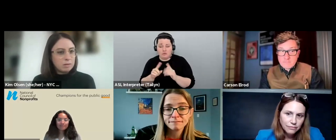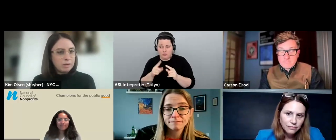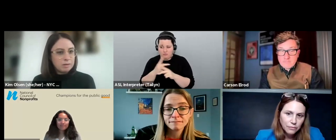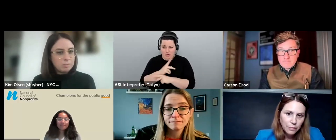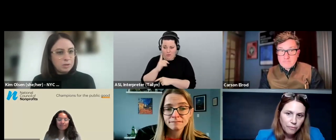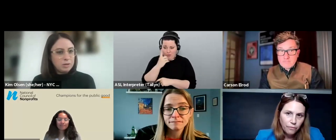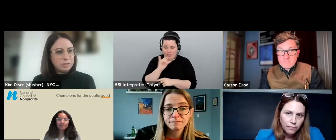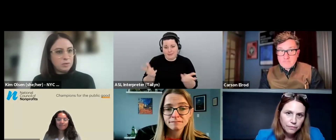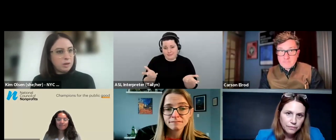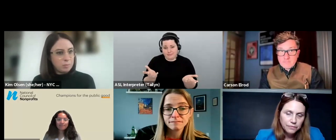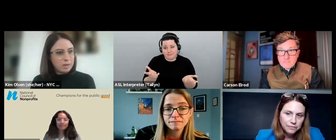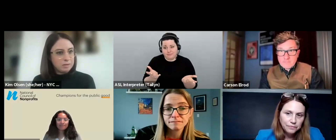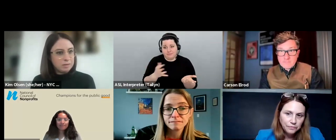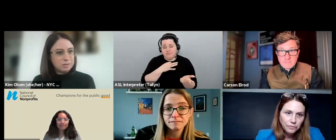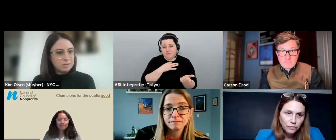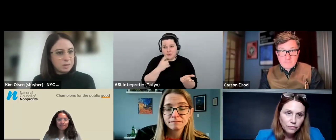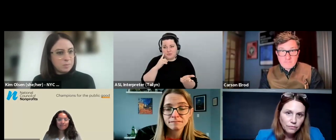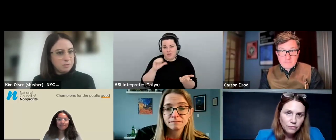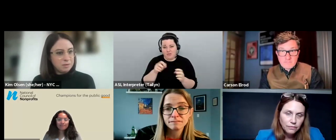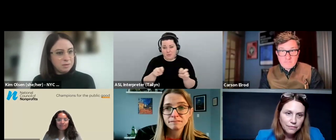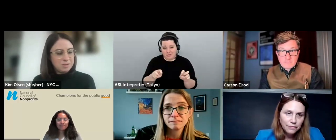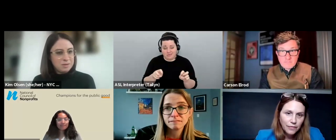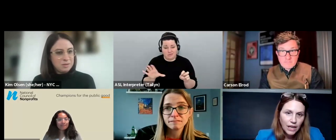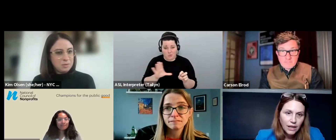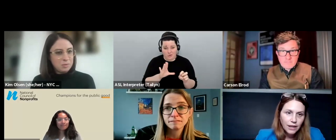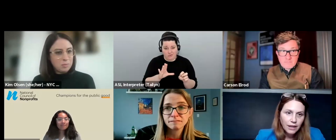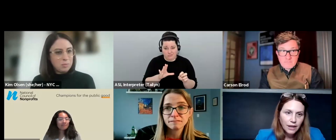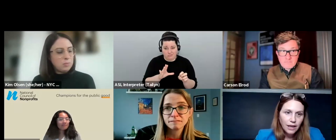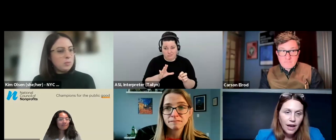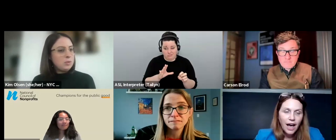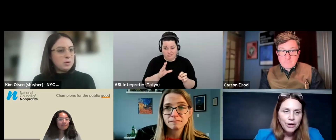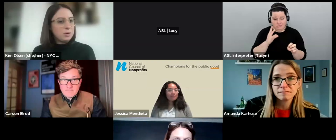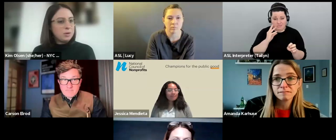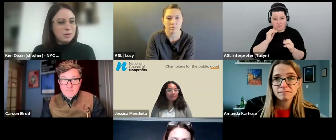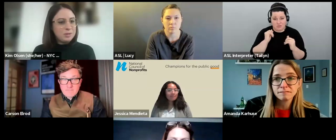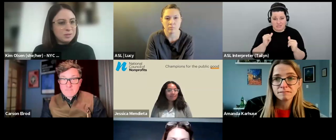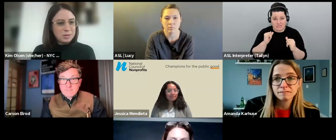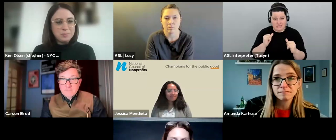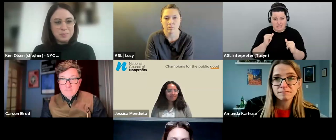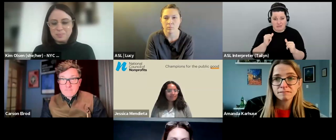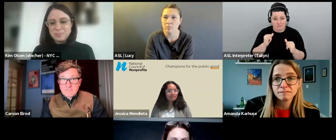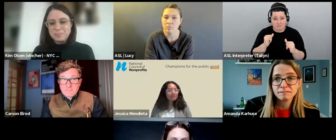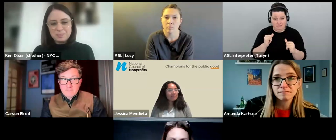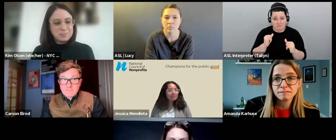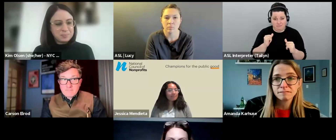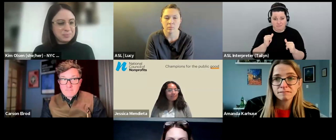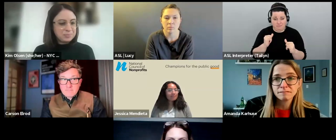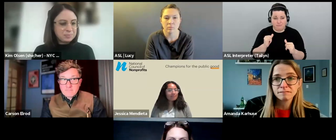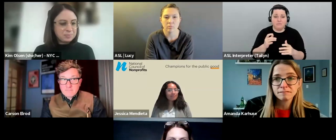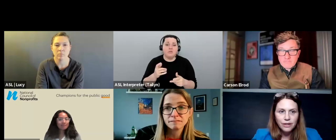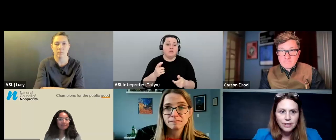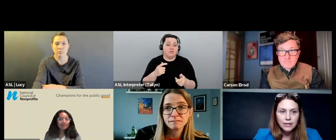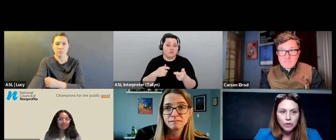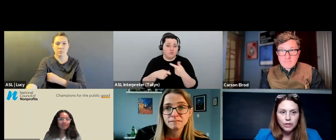what that might look like. Curious for the other panelists, has that been? Yeah, I would offer, yeah, and I would offer this,